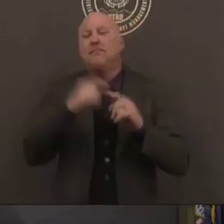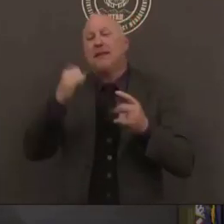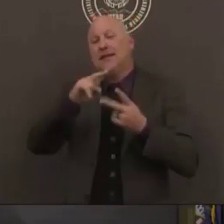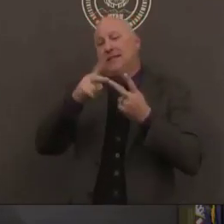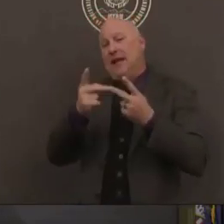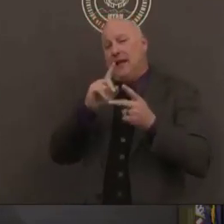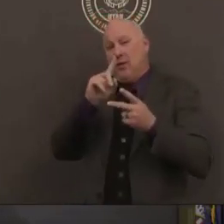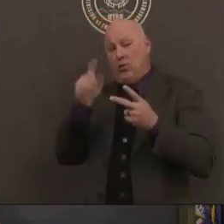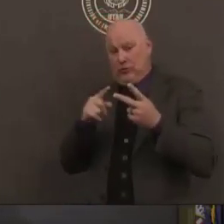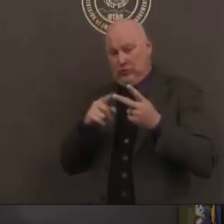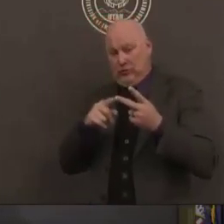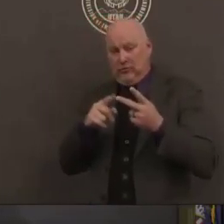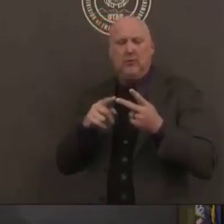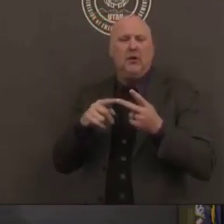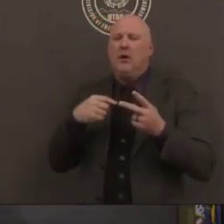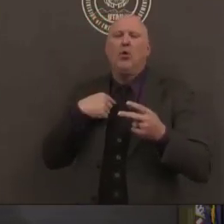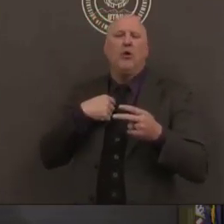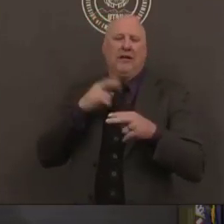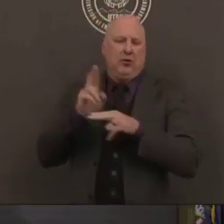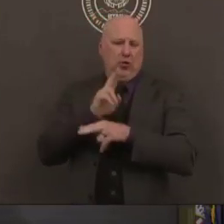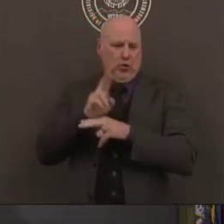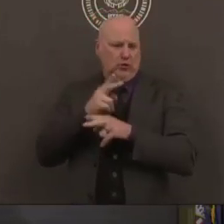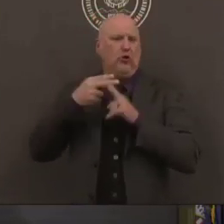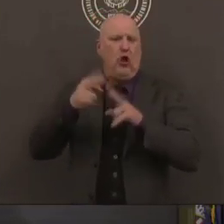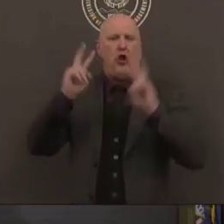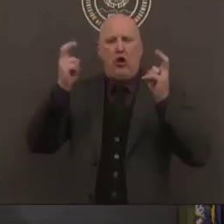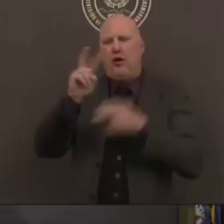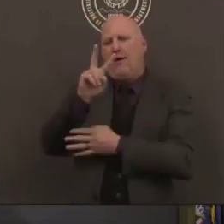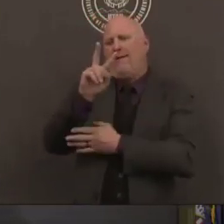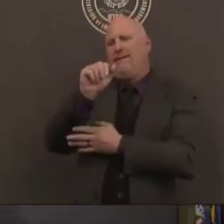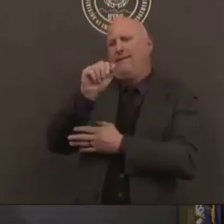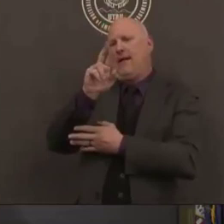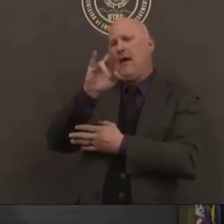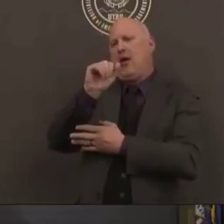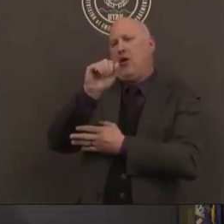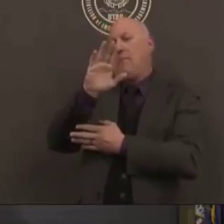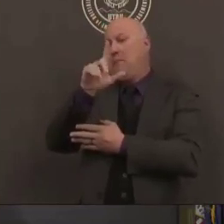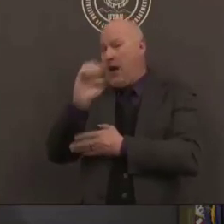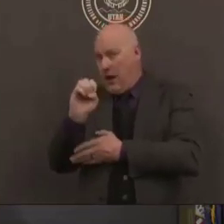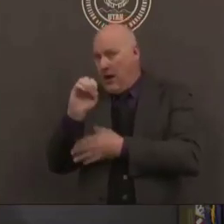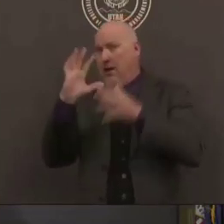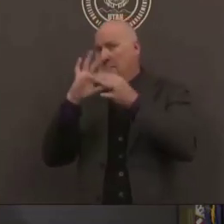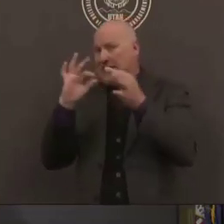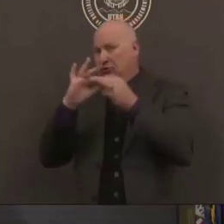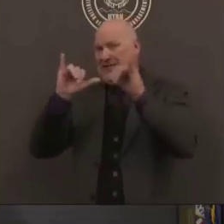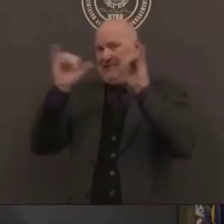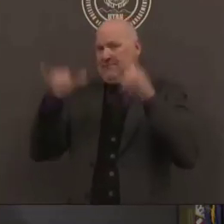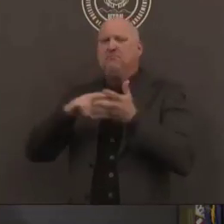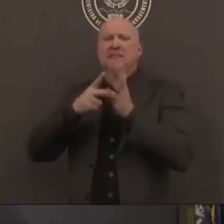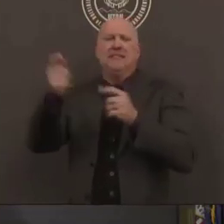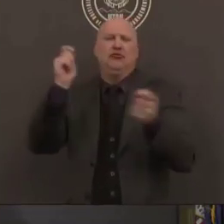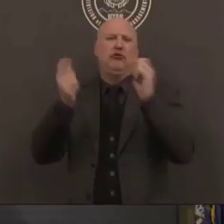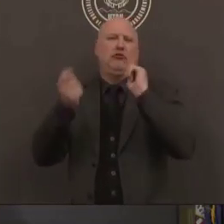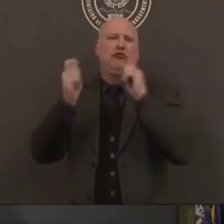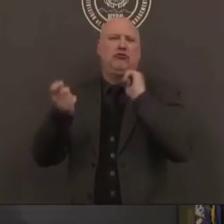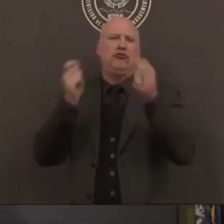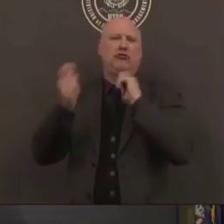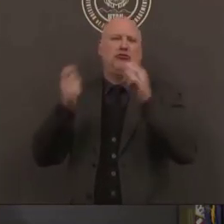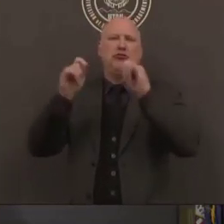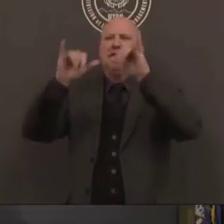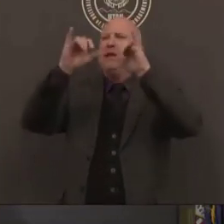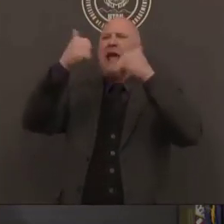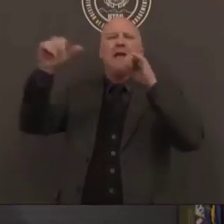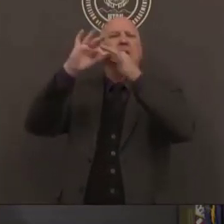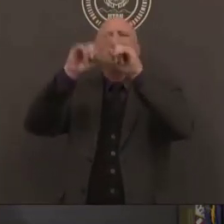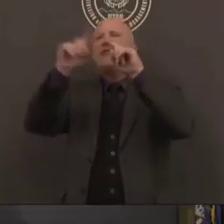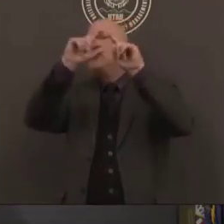variable message signs. They're the electronic signs that are over the highways or posted on the side of highways that UDOT owns. And so that's what we